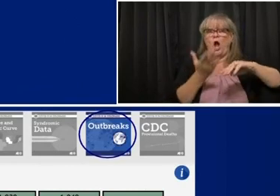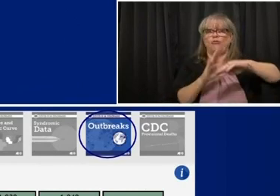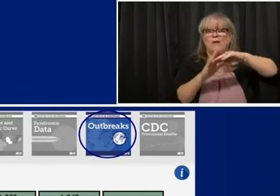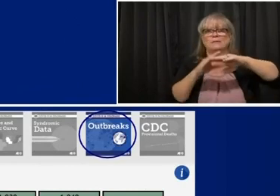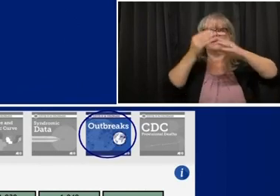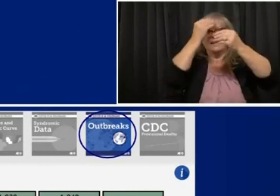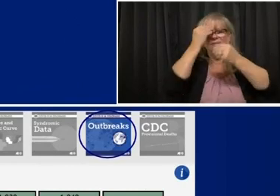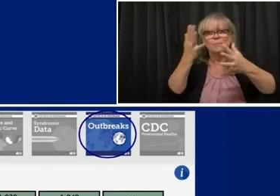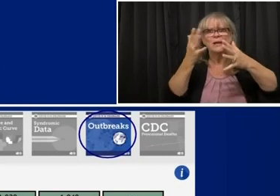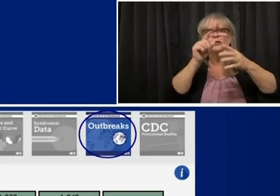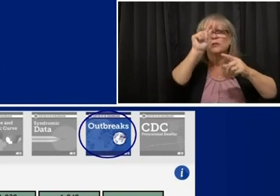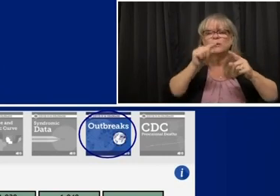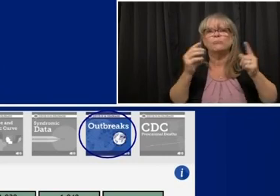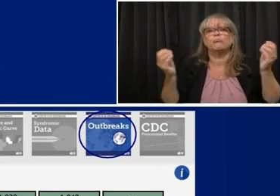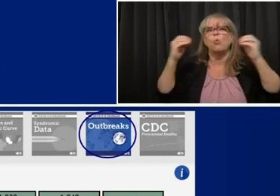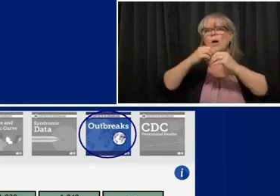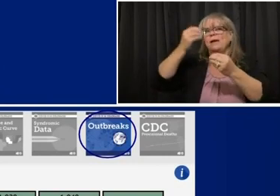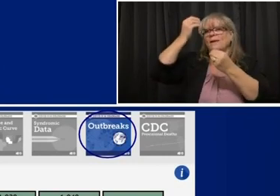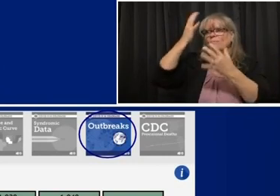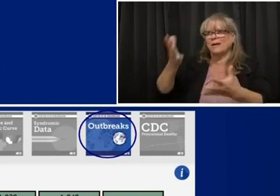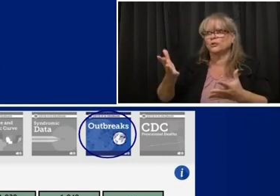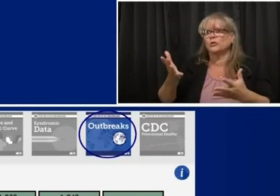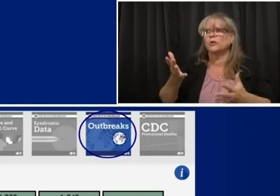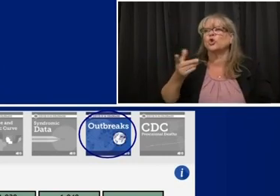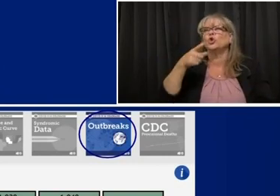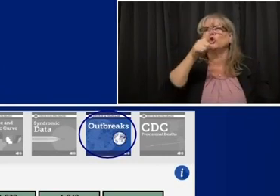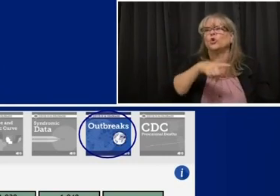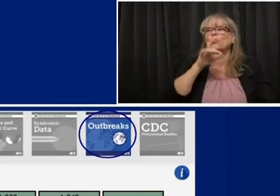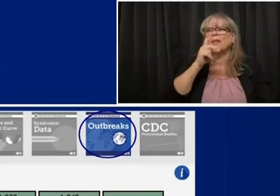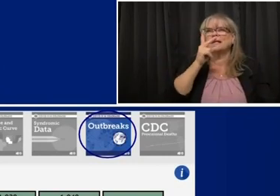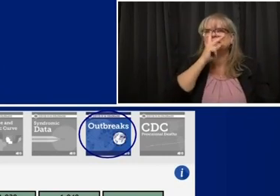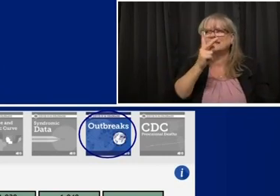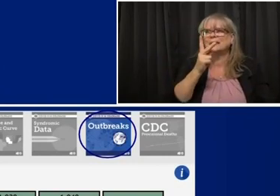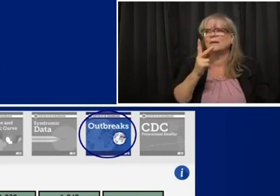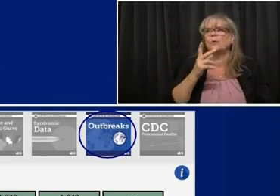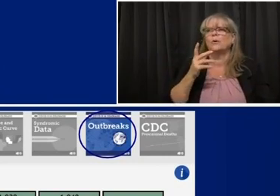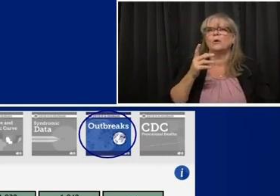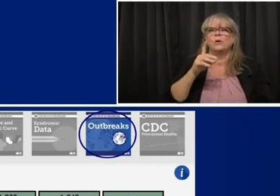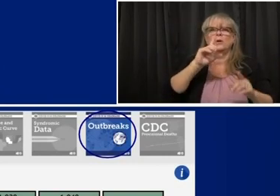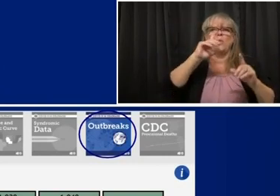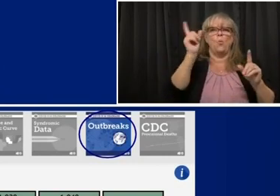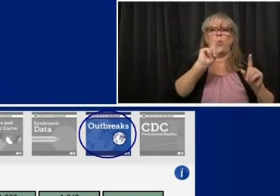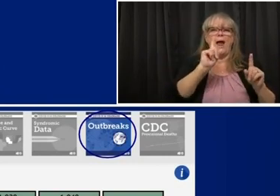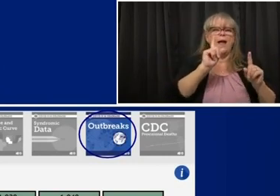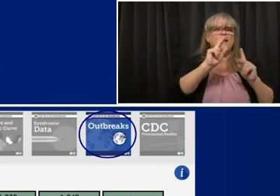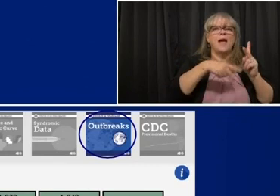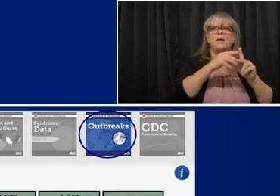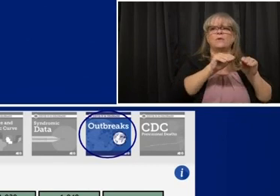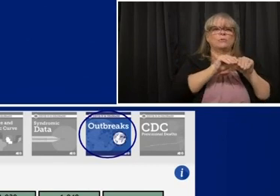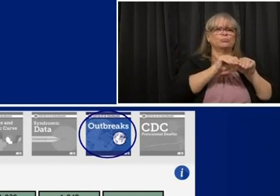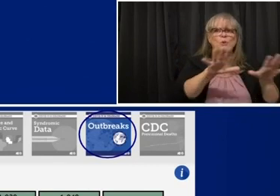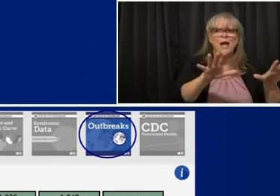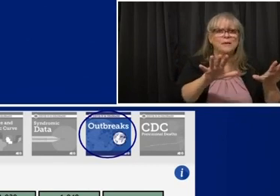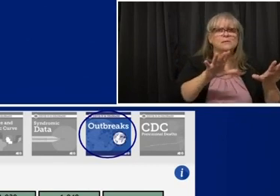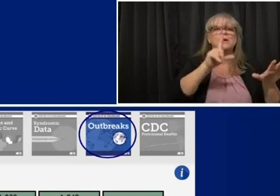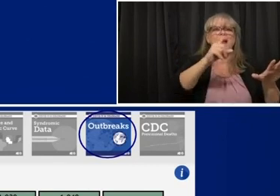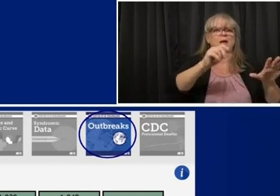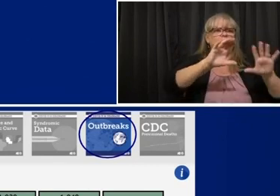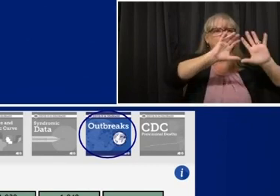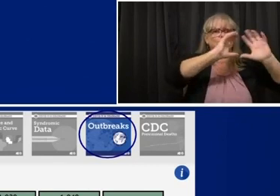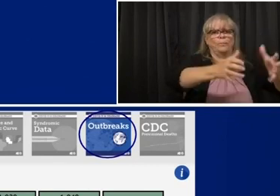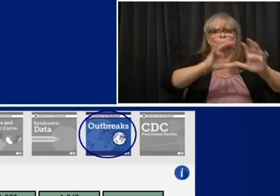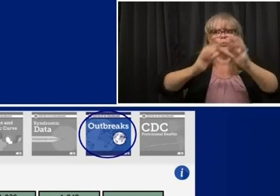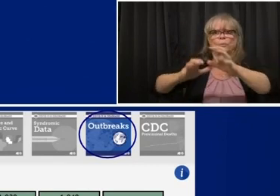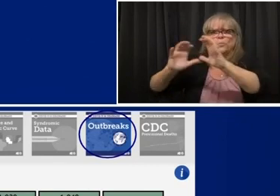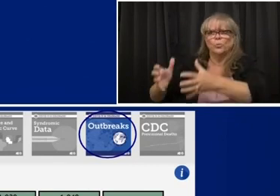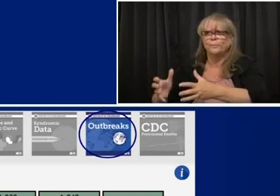here, is you can visualize the types of outbreaks by these different categories. This data has been shown on our website just in sort of a spreadsheet,